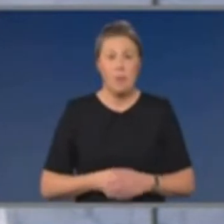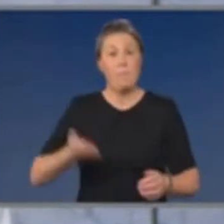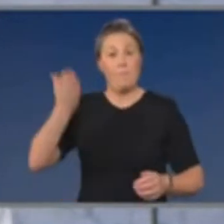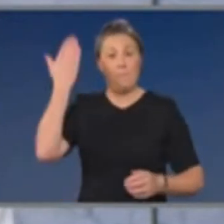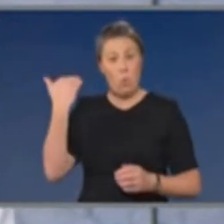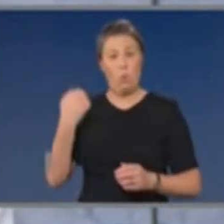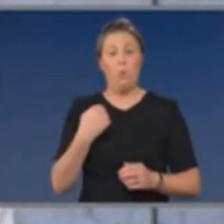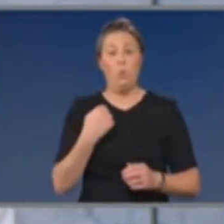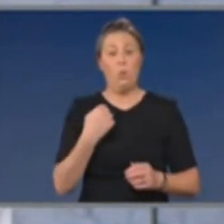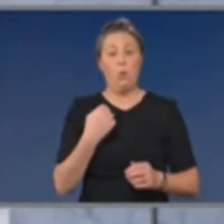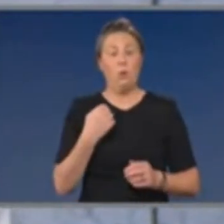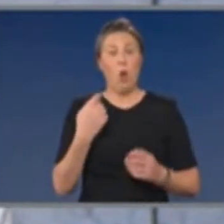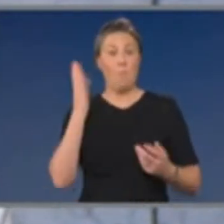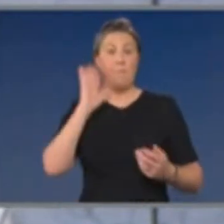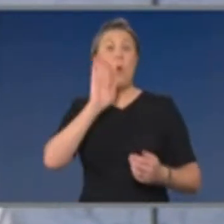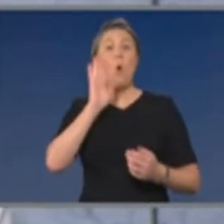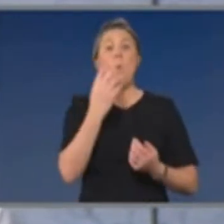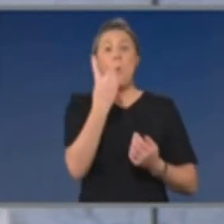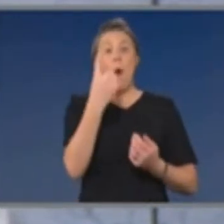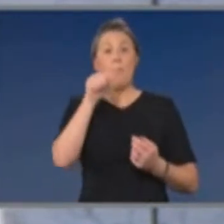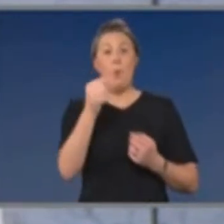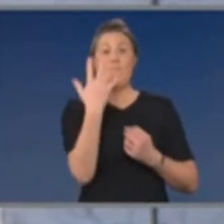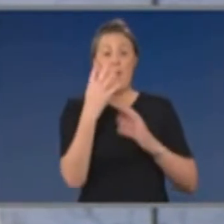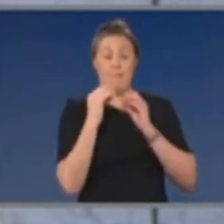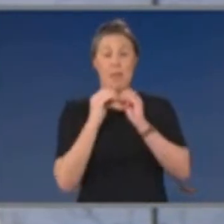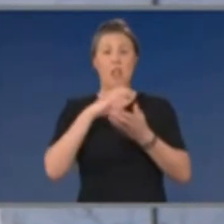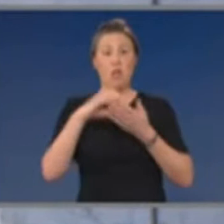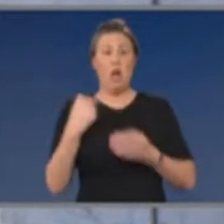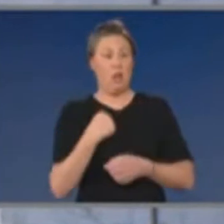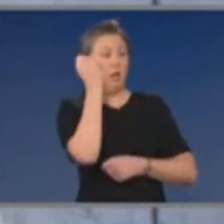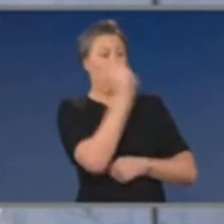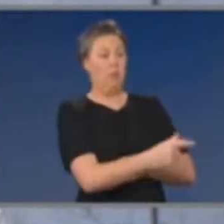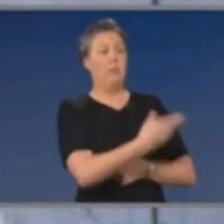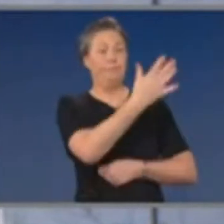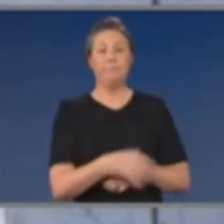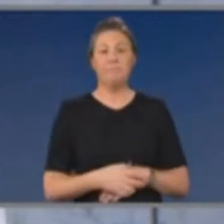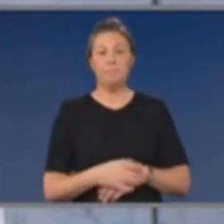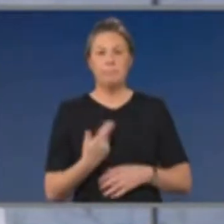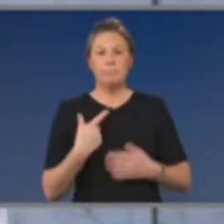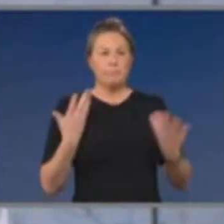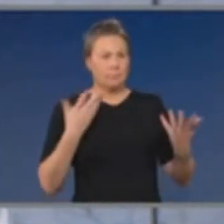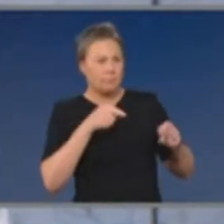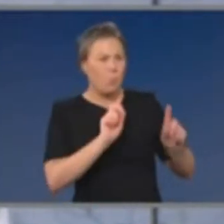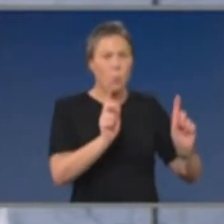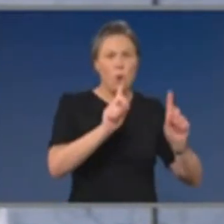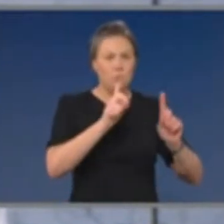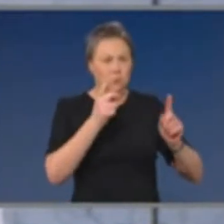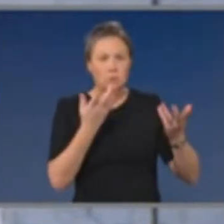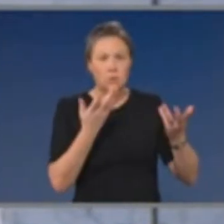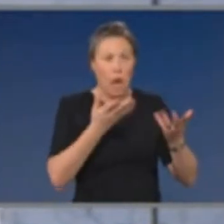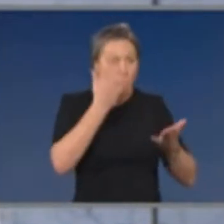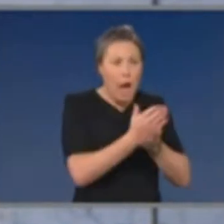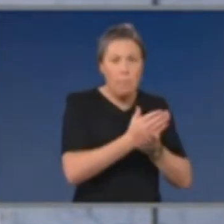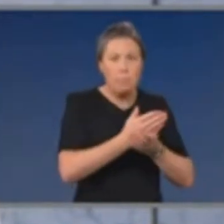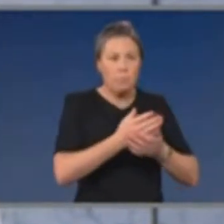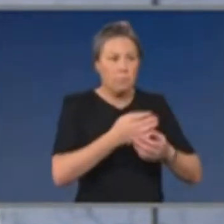billion into it each year. There's no line of sight, there's no transparency, there's no KPIs. There's also